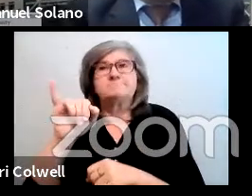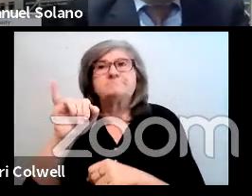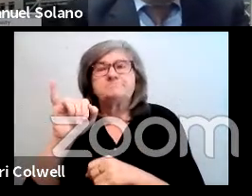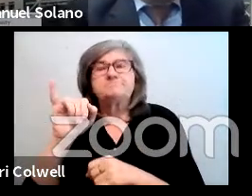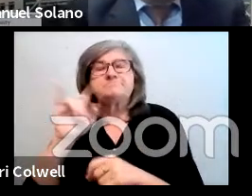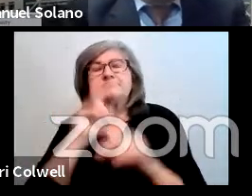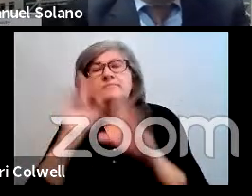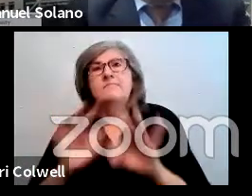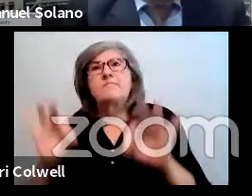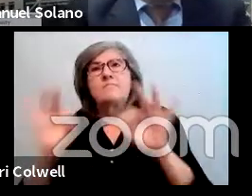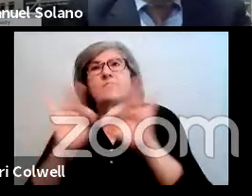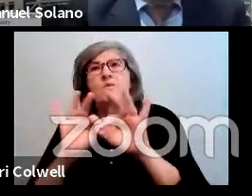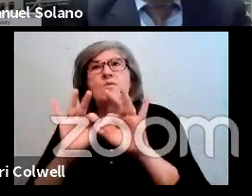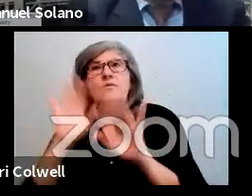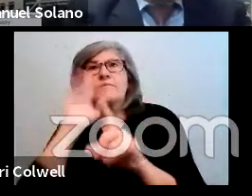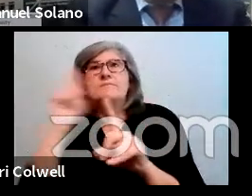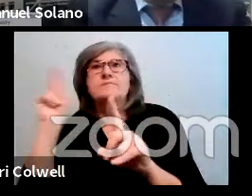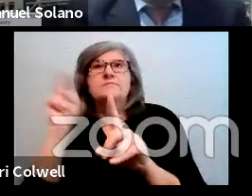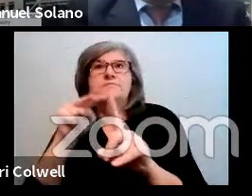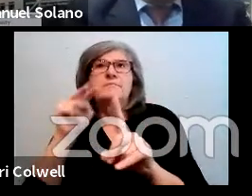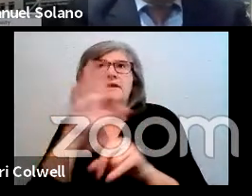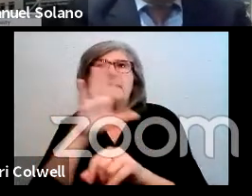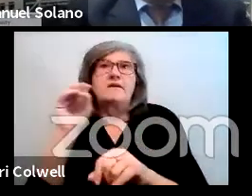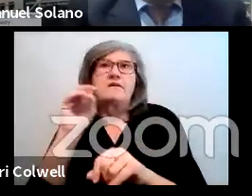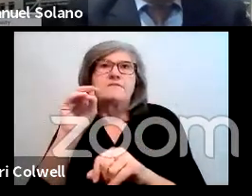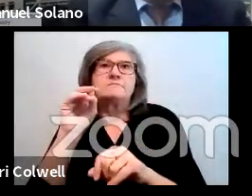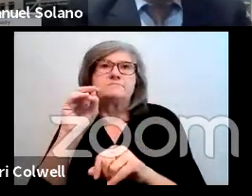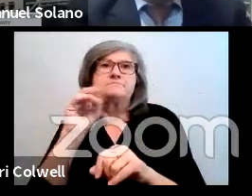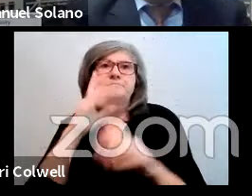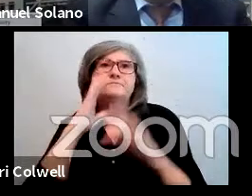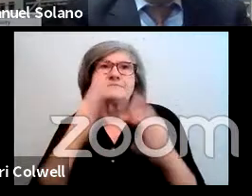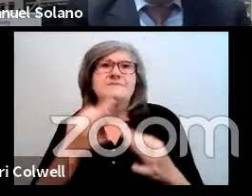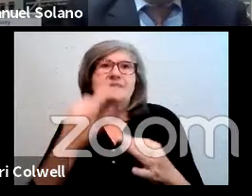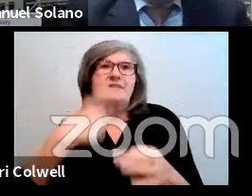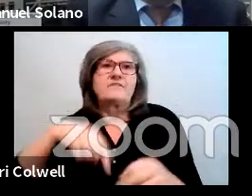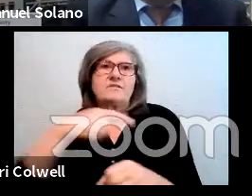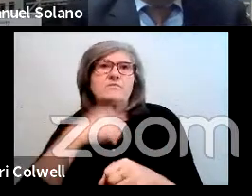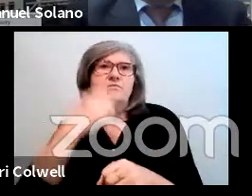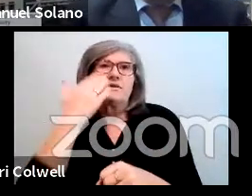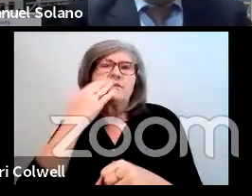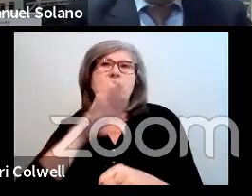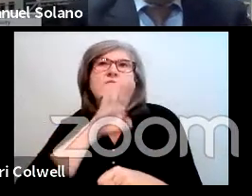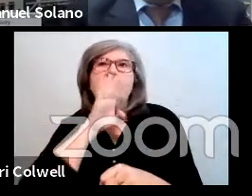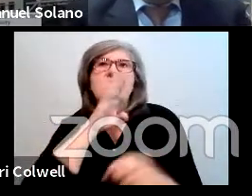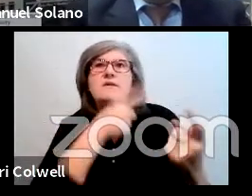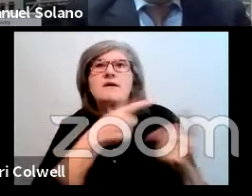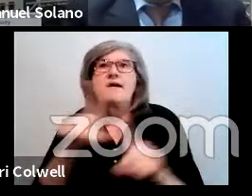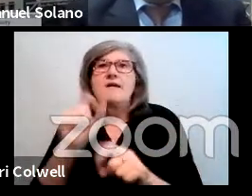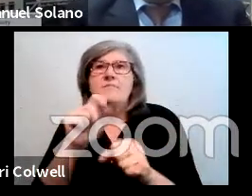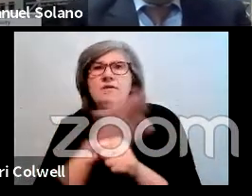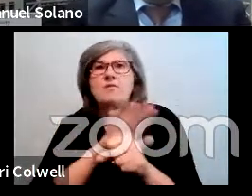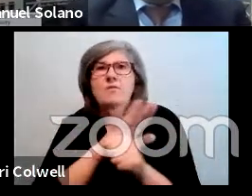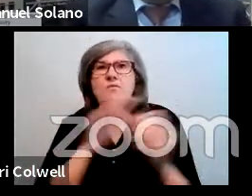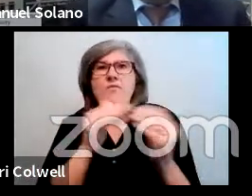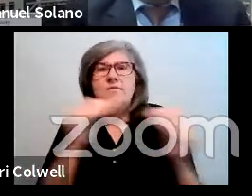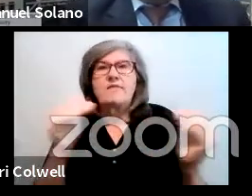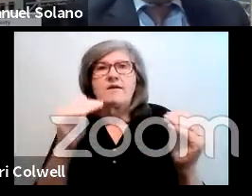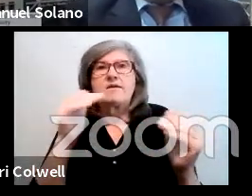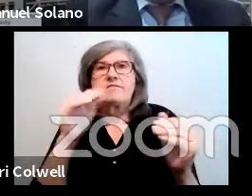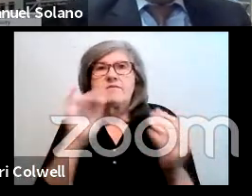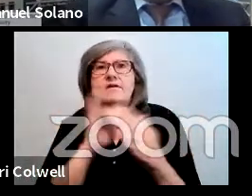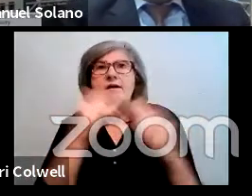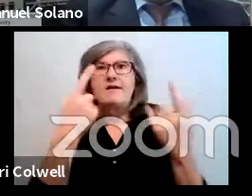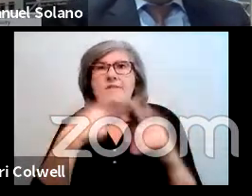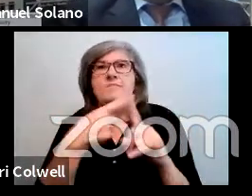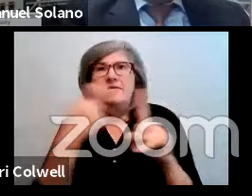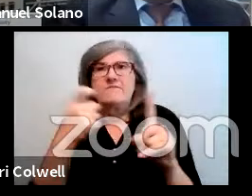it's an important perspective, and certainly we know frustration at the local level it is coming